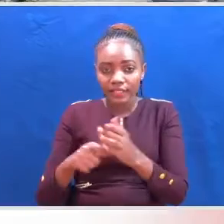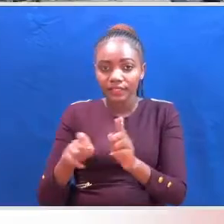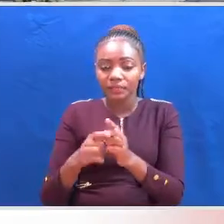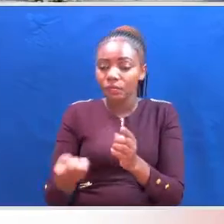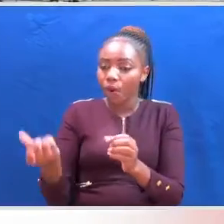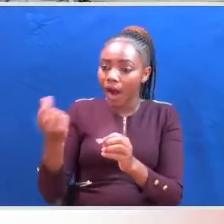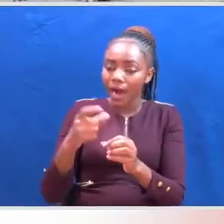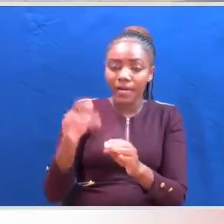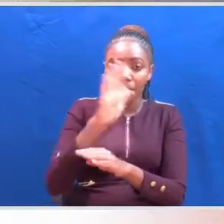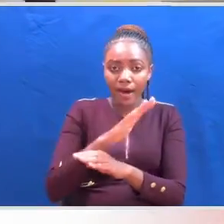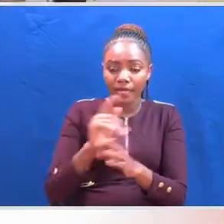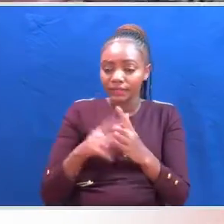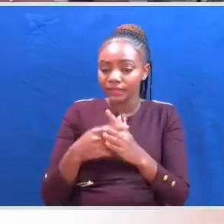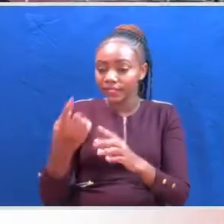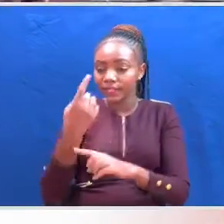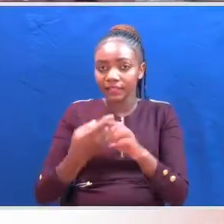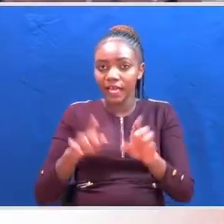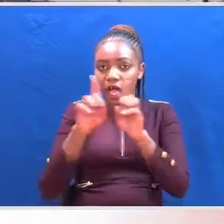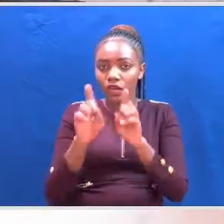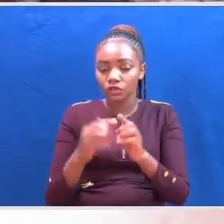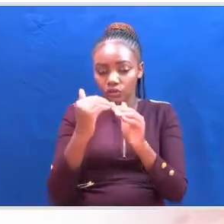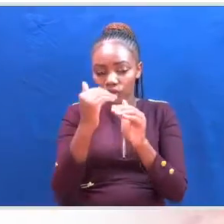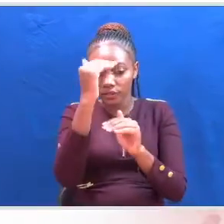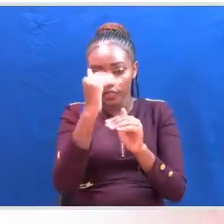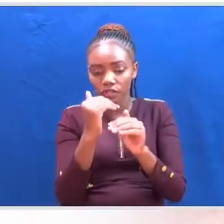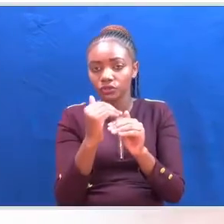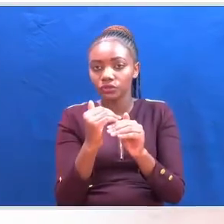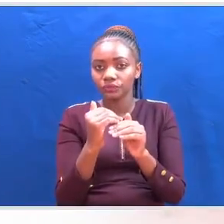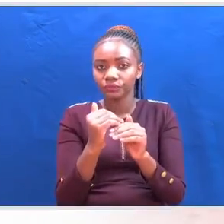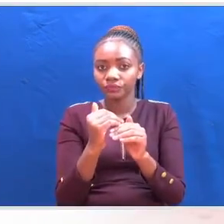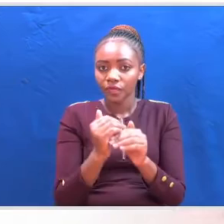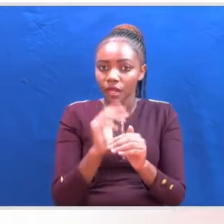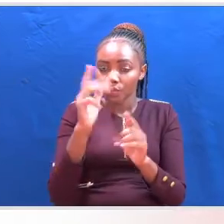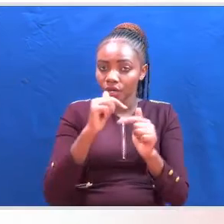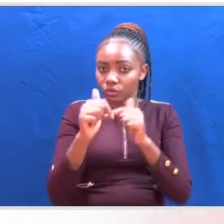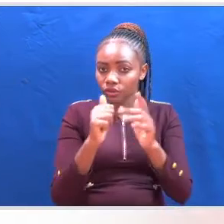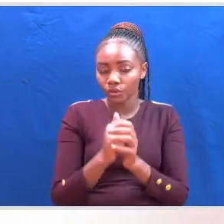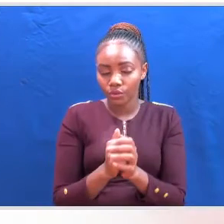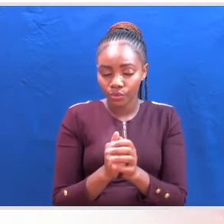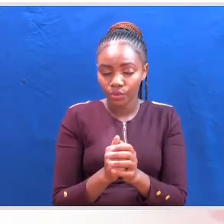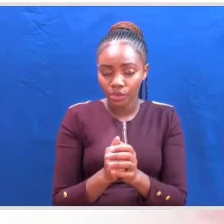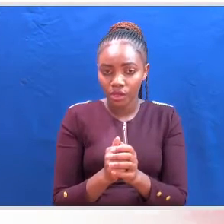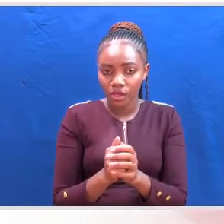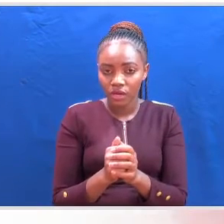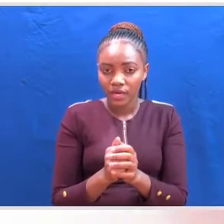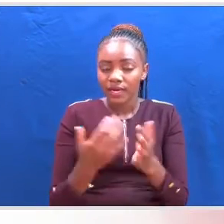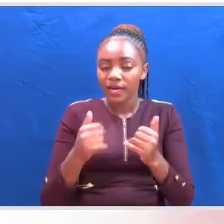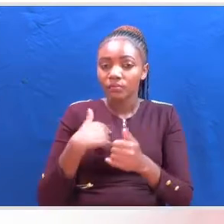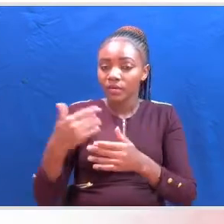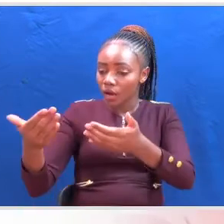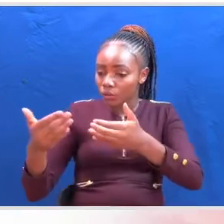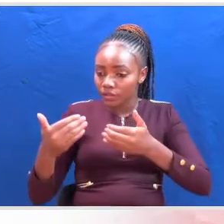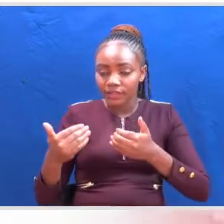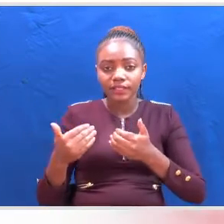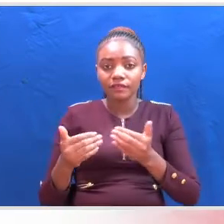year, taxes that will be deducted from the already sliced incomes. I was receiving enough cash. I didn't feel the